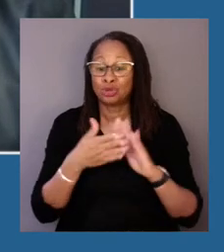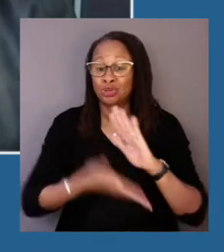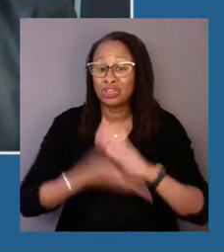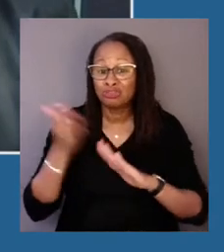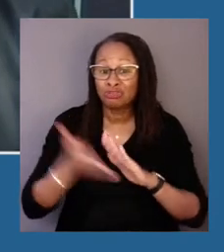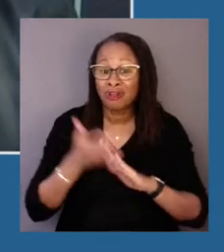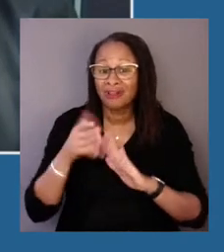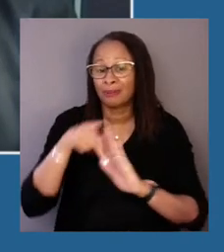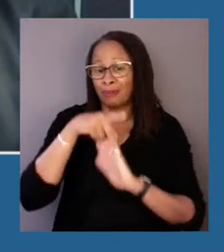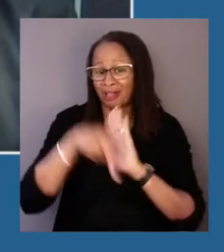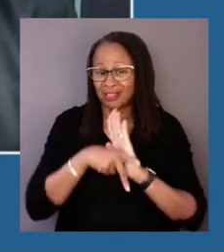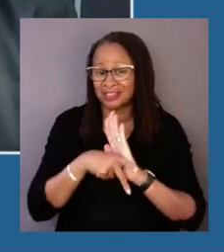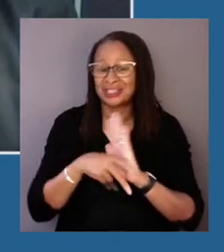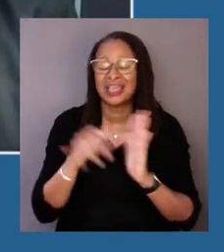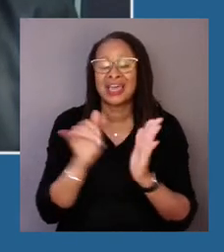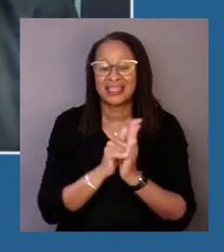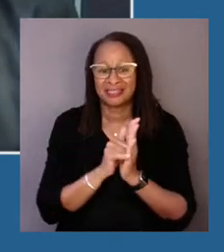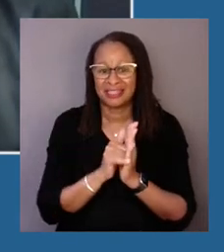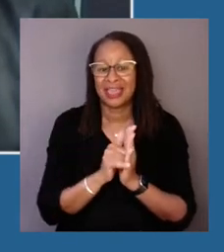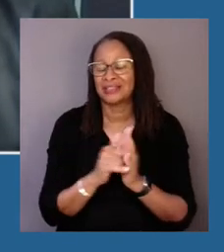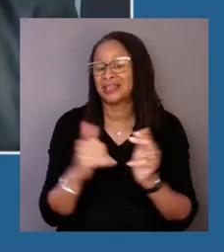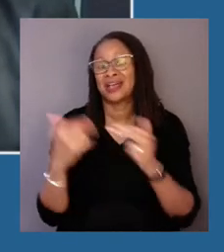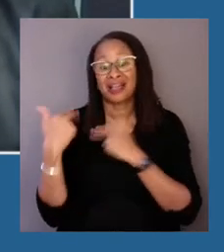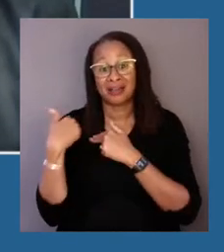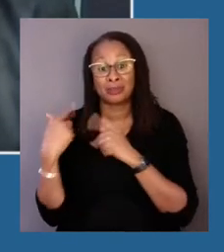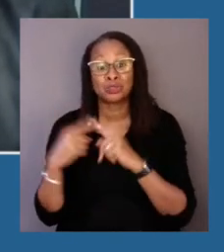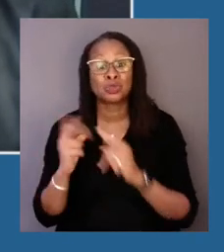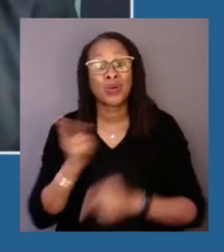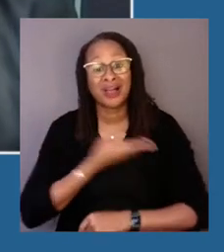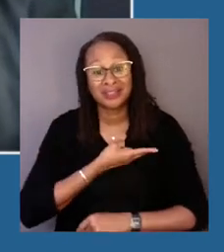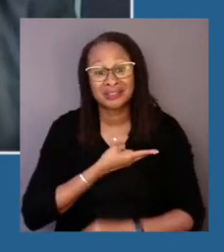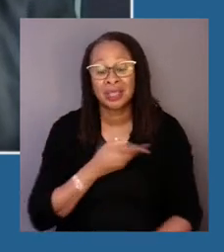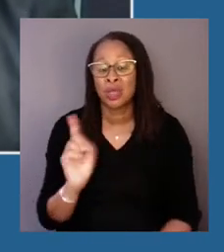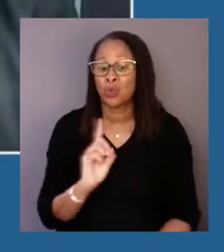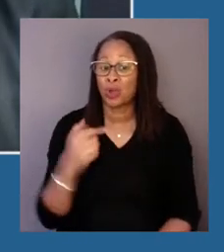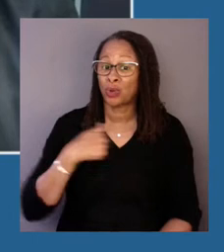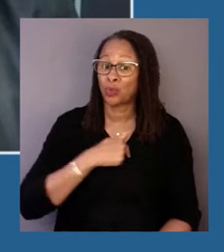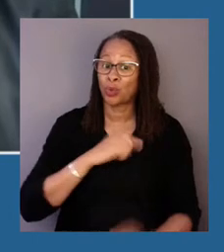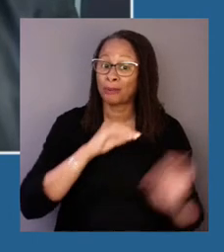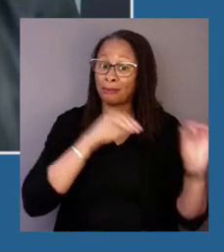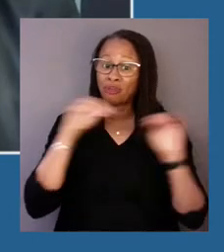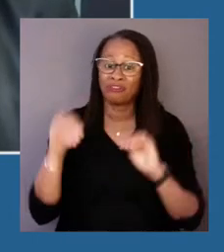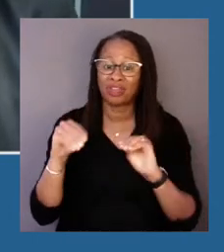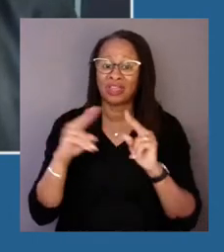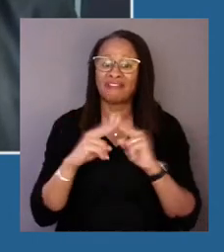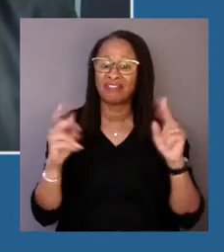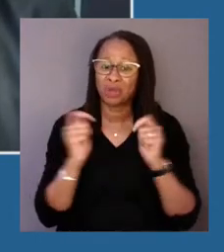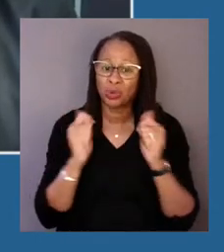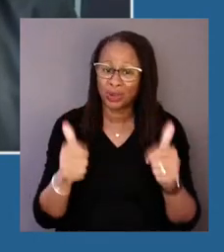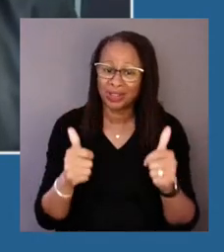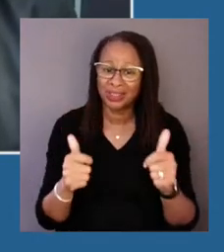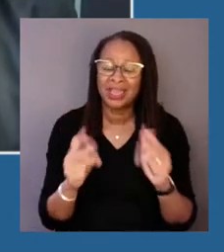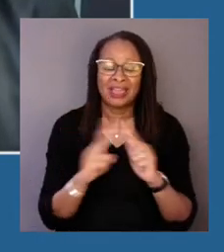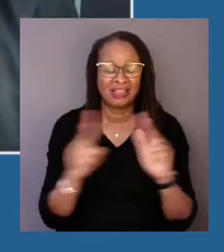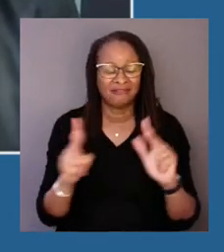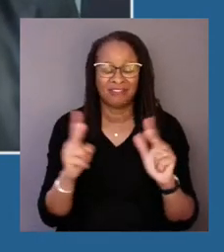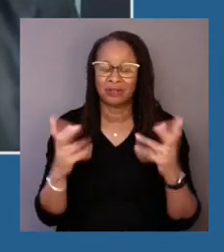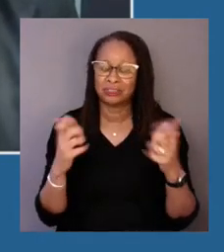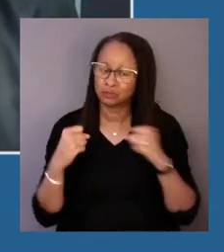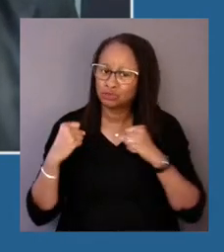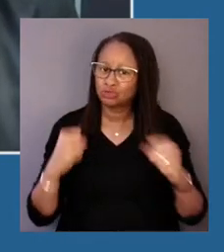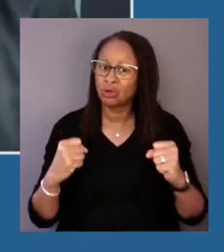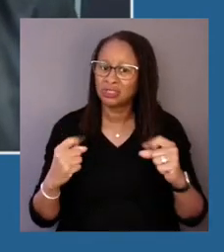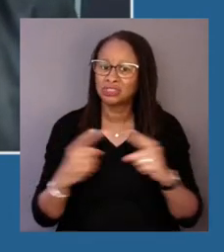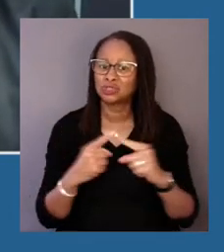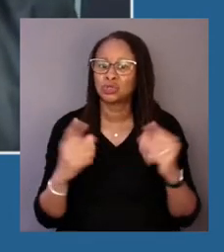policy that's accountable to us, in which we're moving very quickly and very ambitiously toward